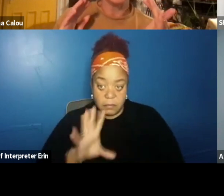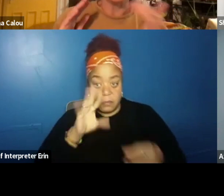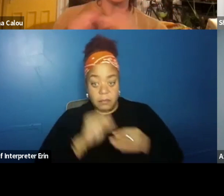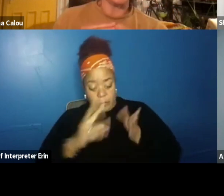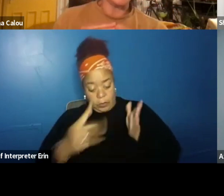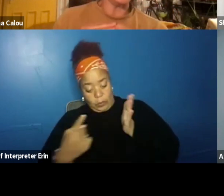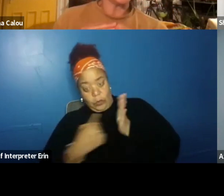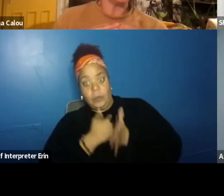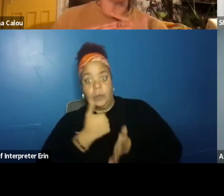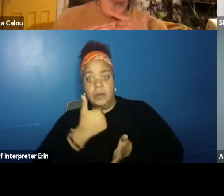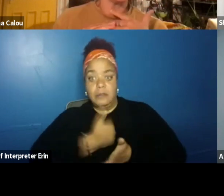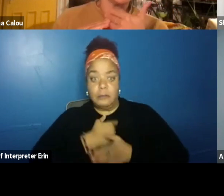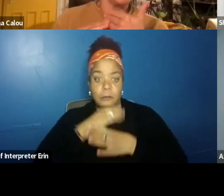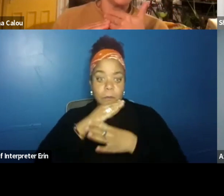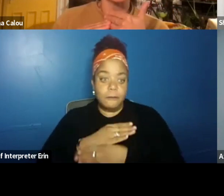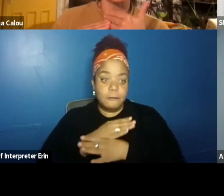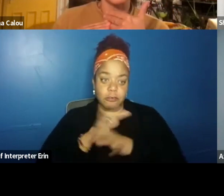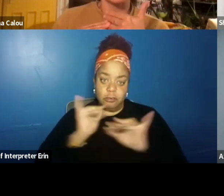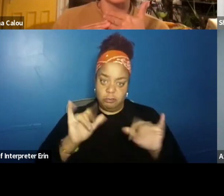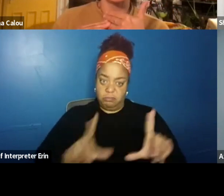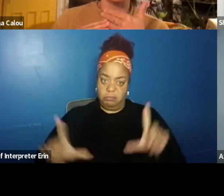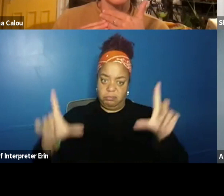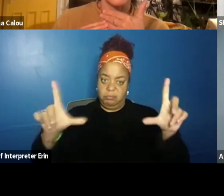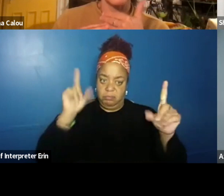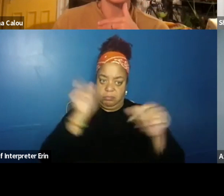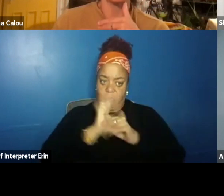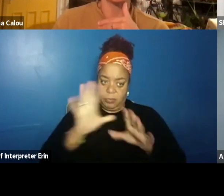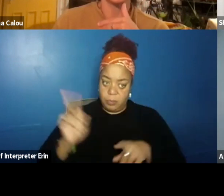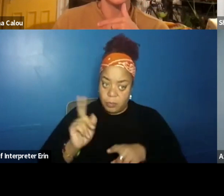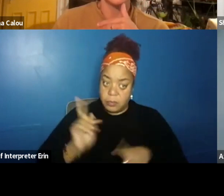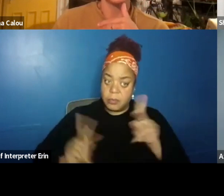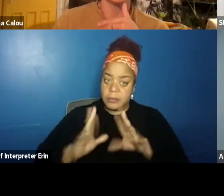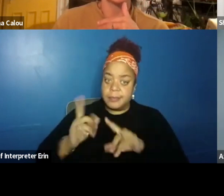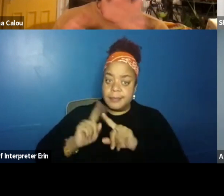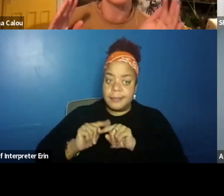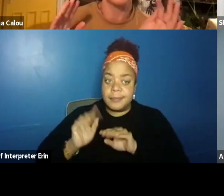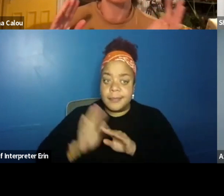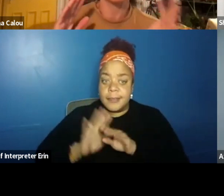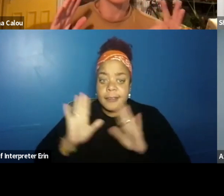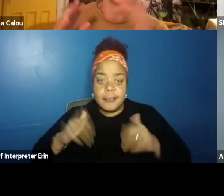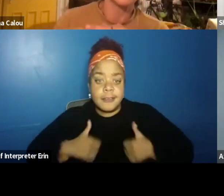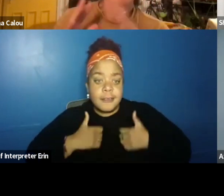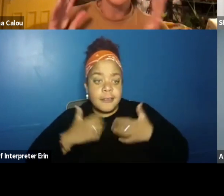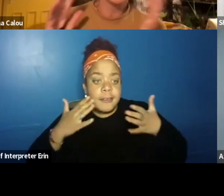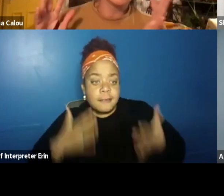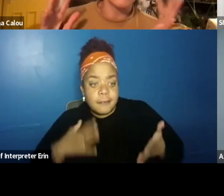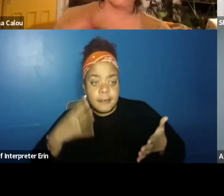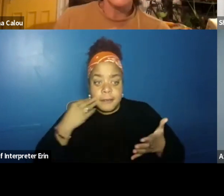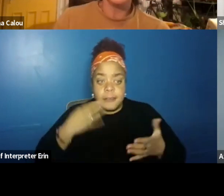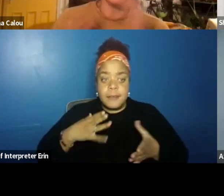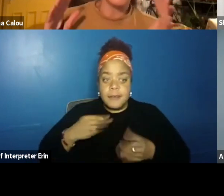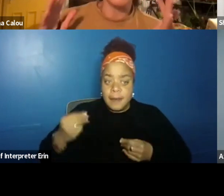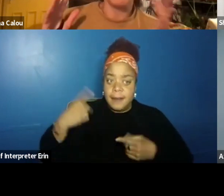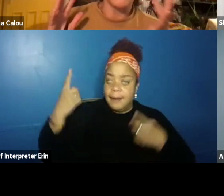of research on survivors' experiences of non-consensual interventions. It's like, well, they were in a crisis, and so